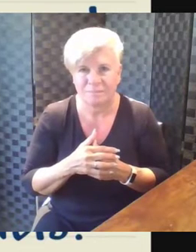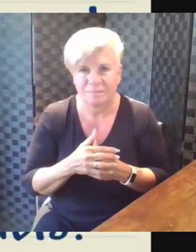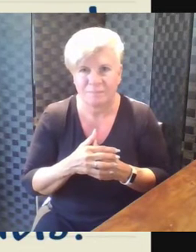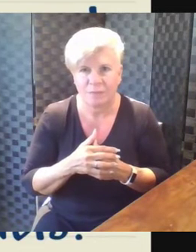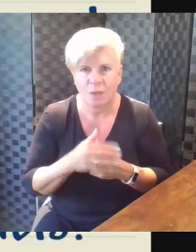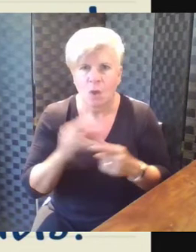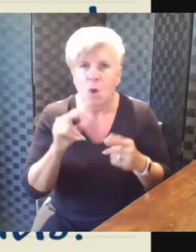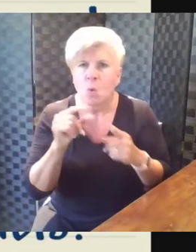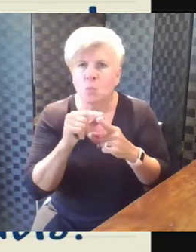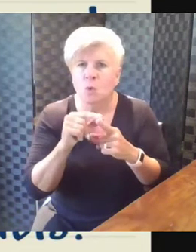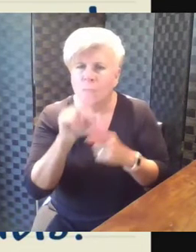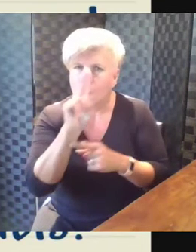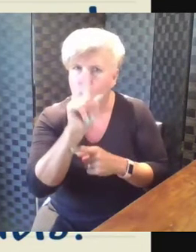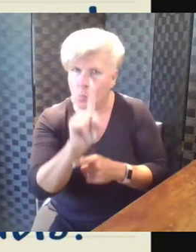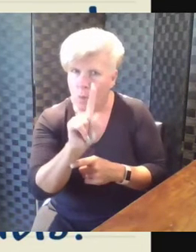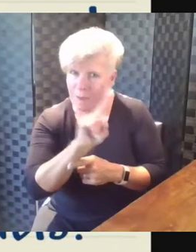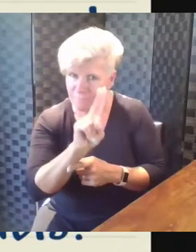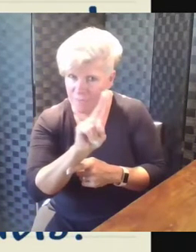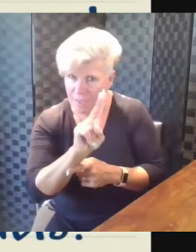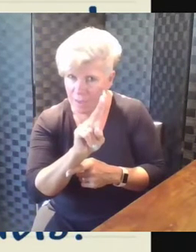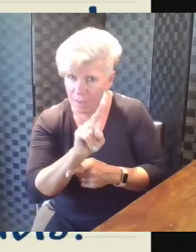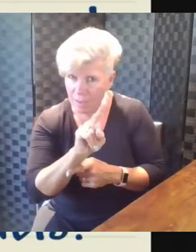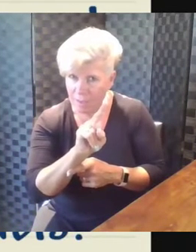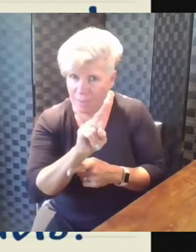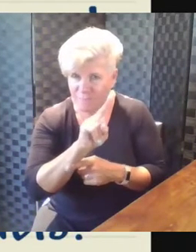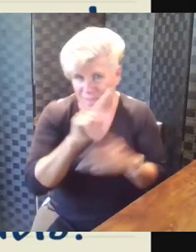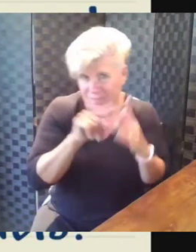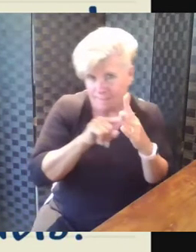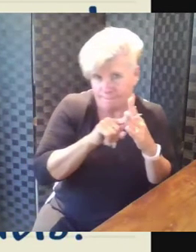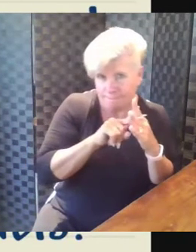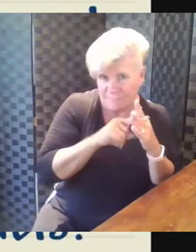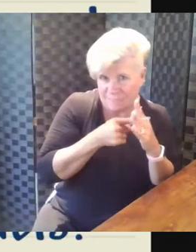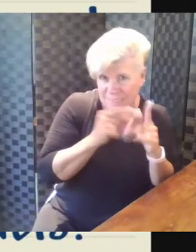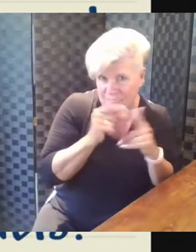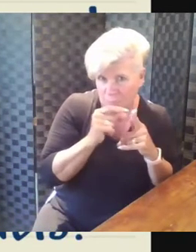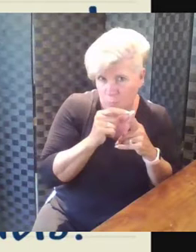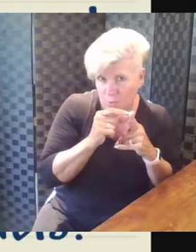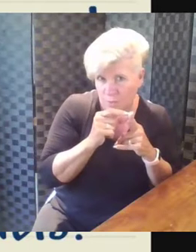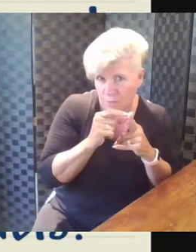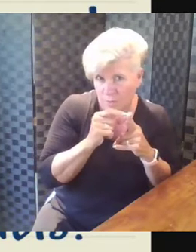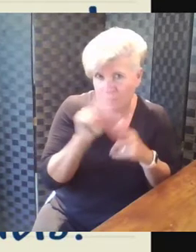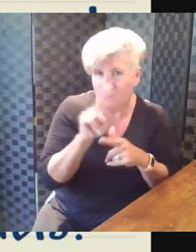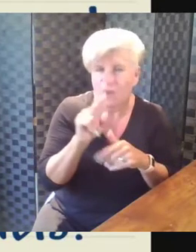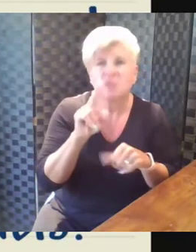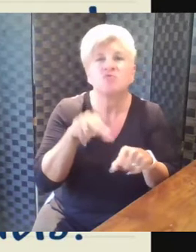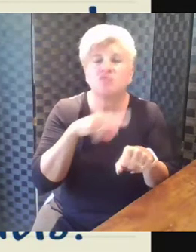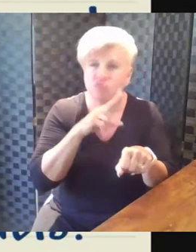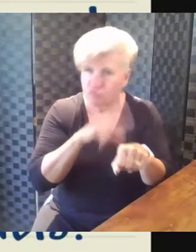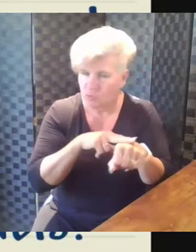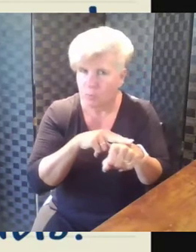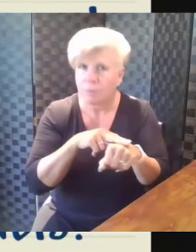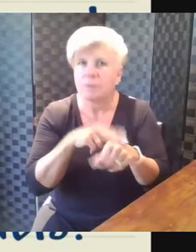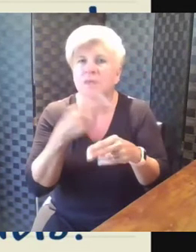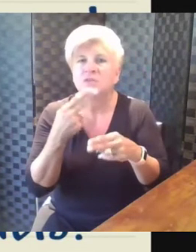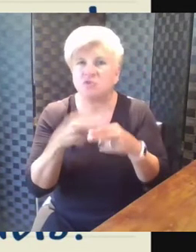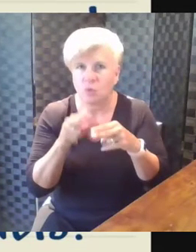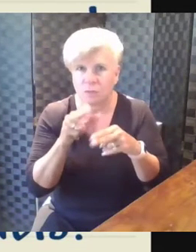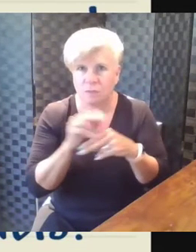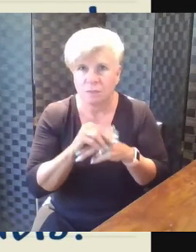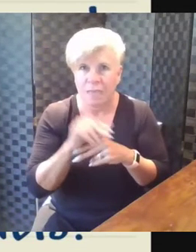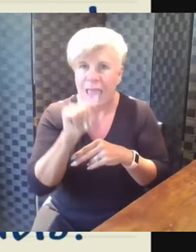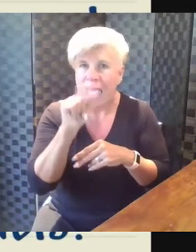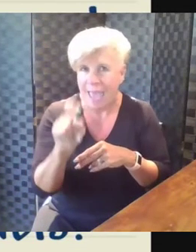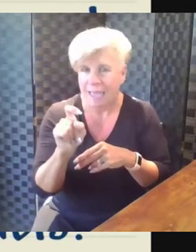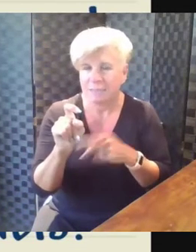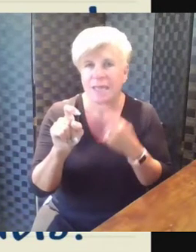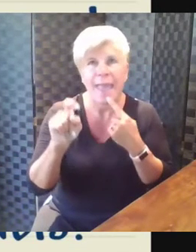When a word has one vowel and the vowel comes at the beginning, the vowel is usually short, like